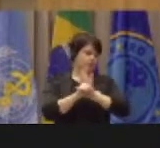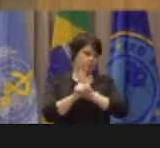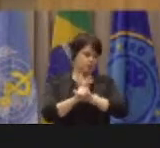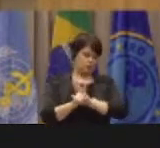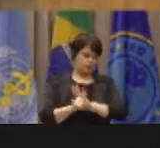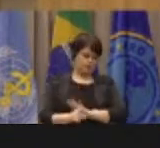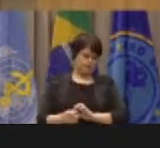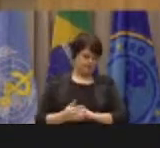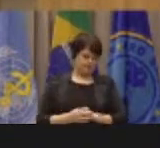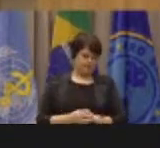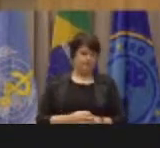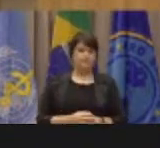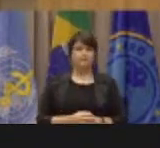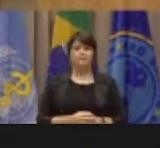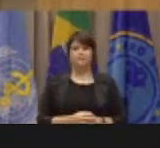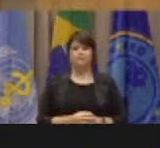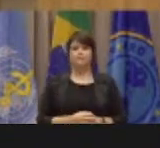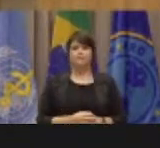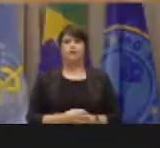questions.